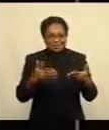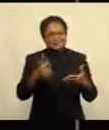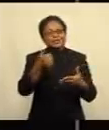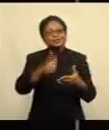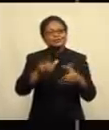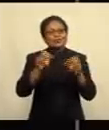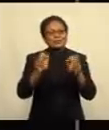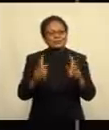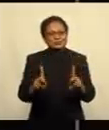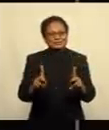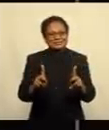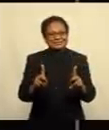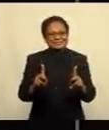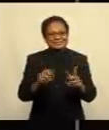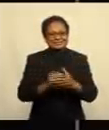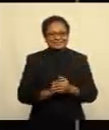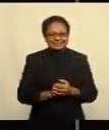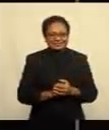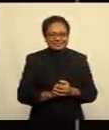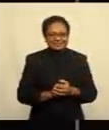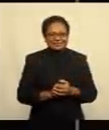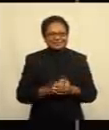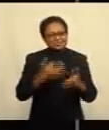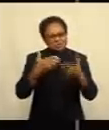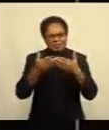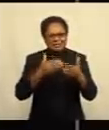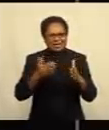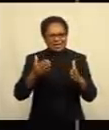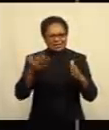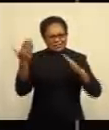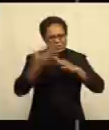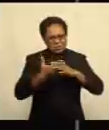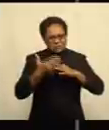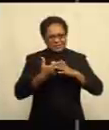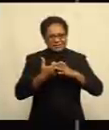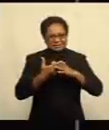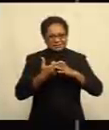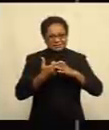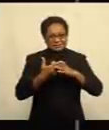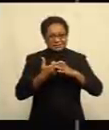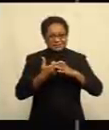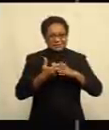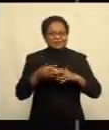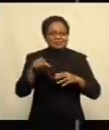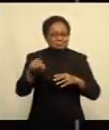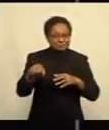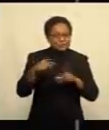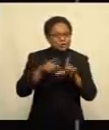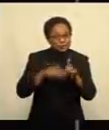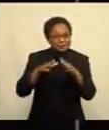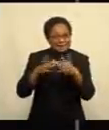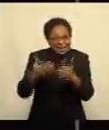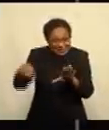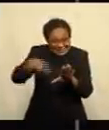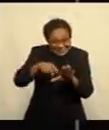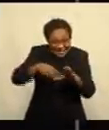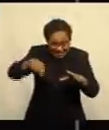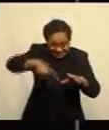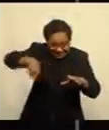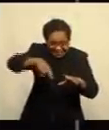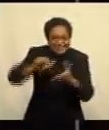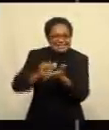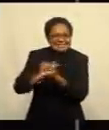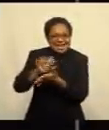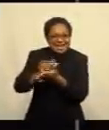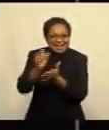expanded and screening zone. Since entry and exit is forbidden, the youth have been selling cassava to homes